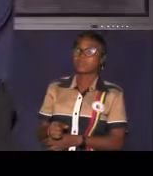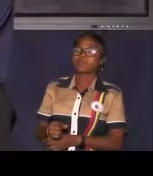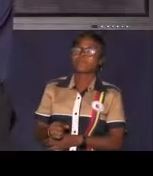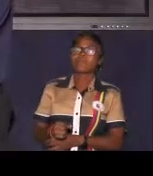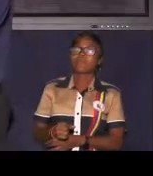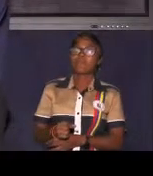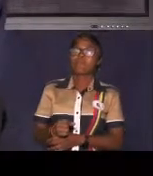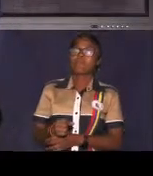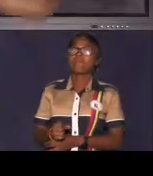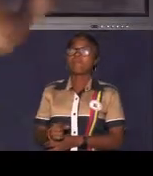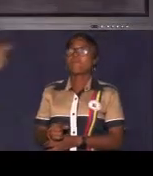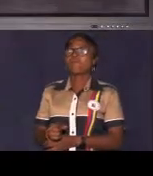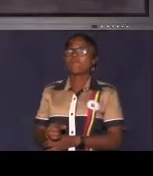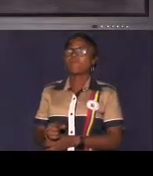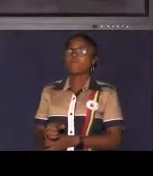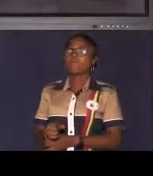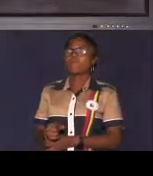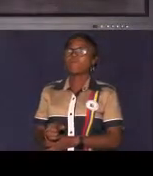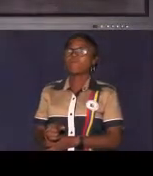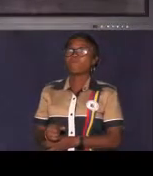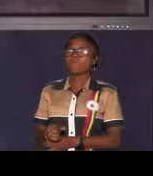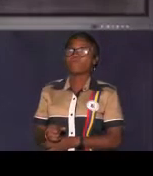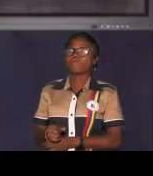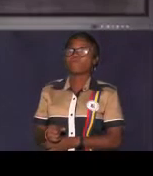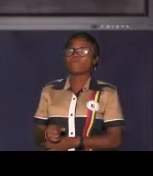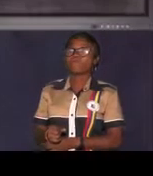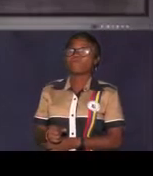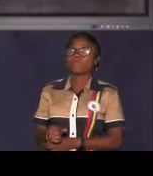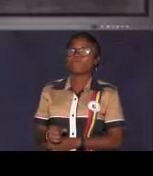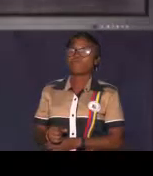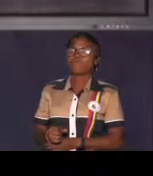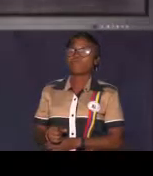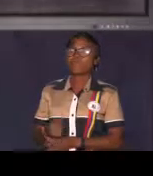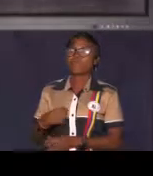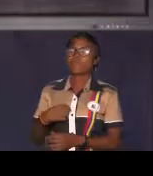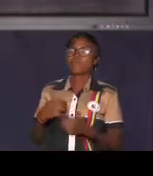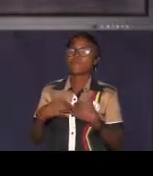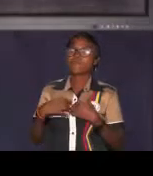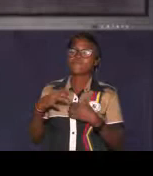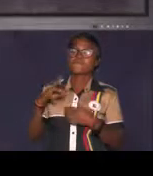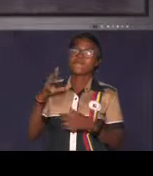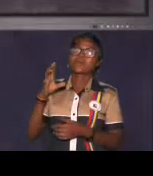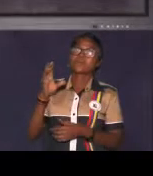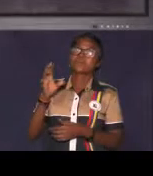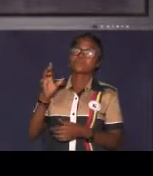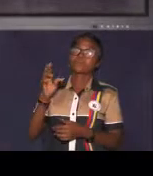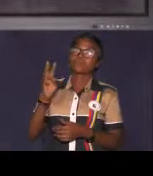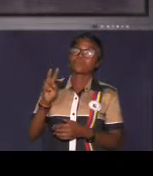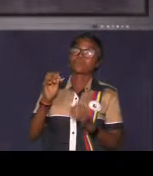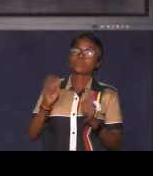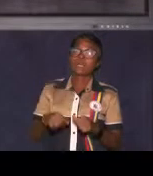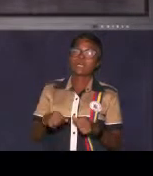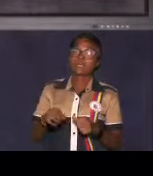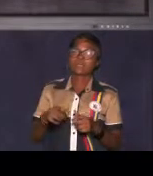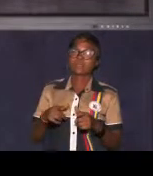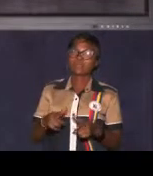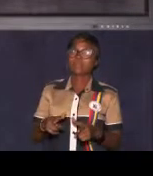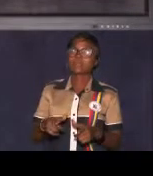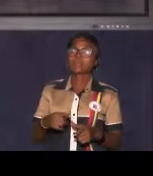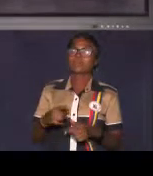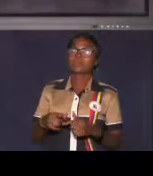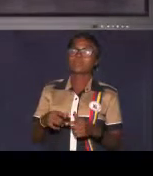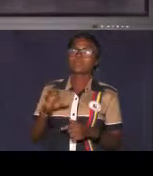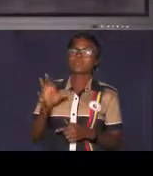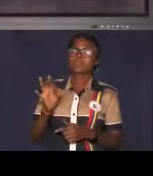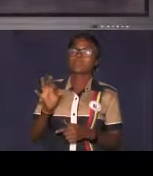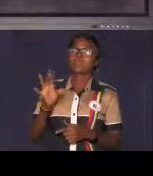times, remaining 1. 2 goes in 16, 8 times. So we have 98. 2 can still divide it, so let's use 2 to